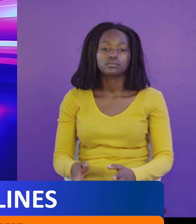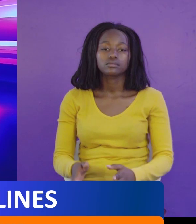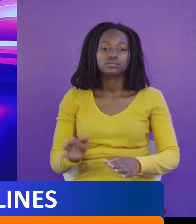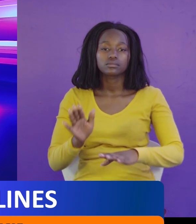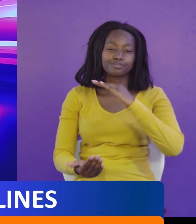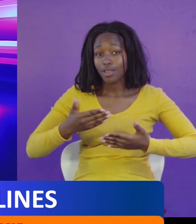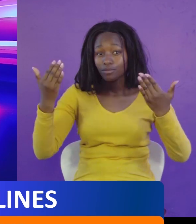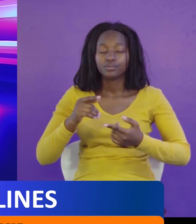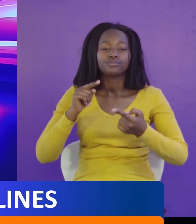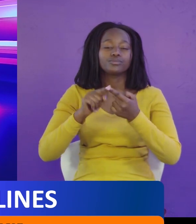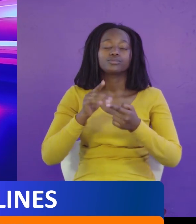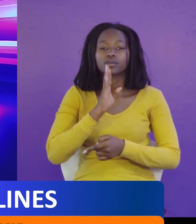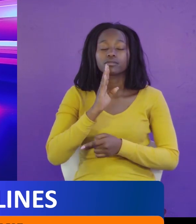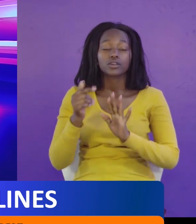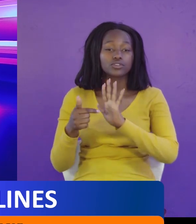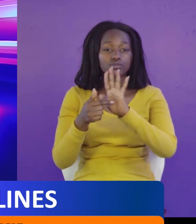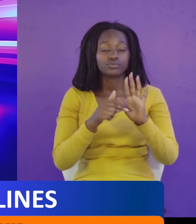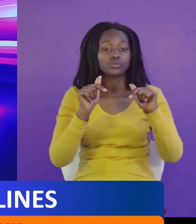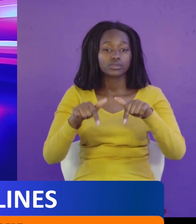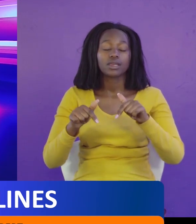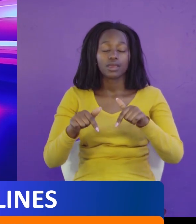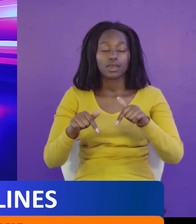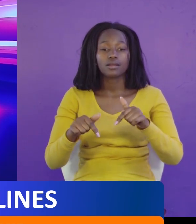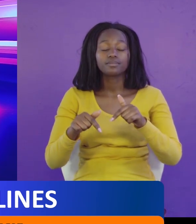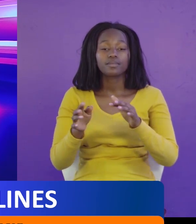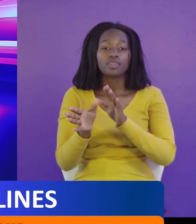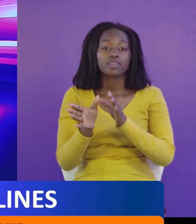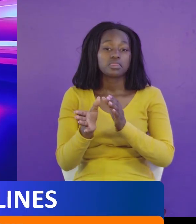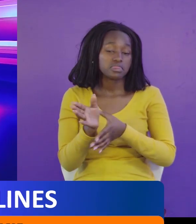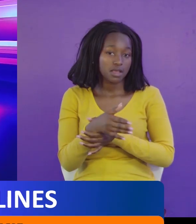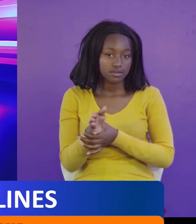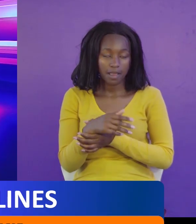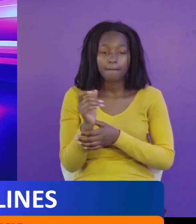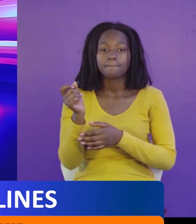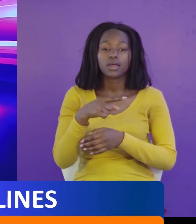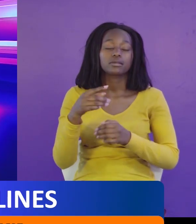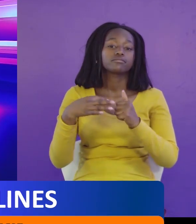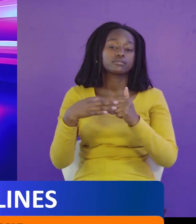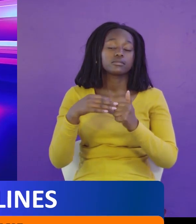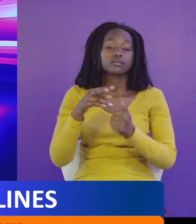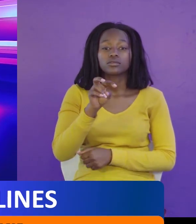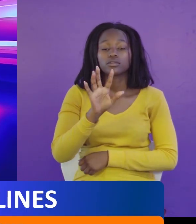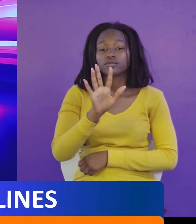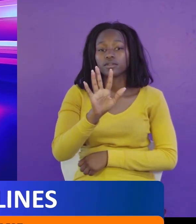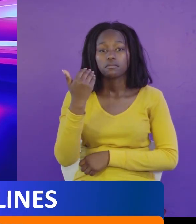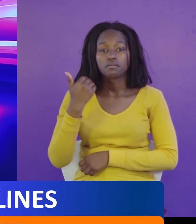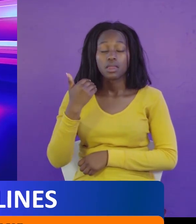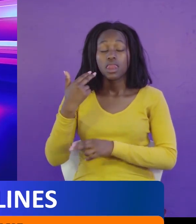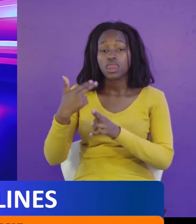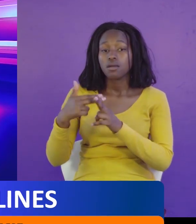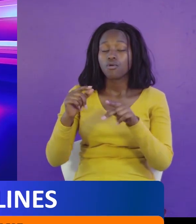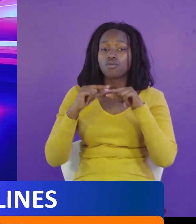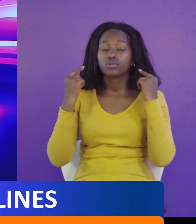Show this Thursday, the 28th of August 2025. You are with me, Bill Clinton, standing in for Alan Hubbard